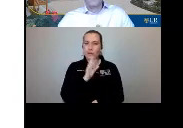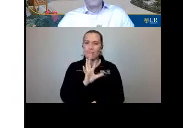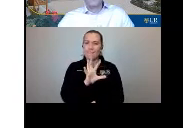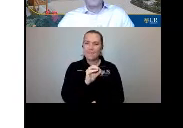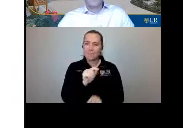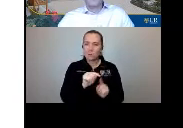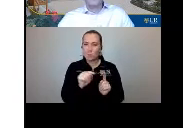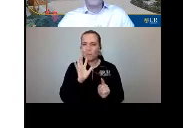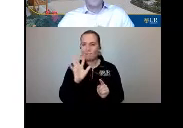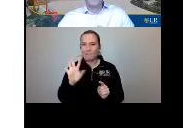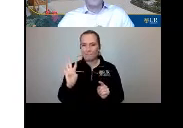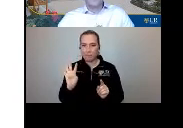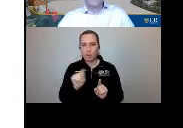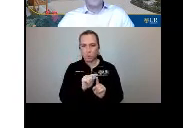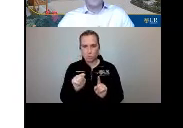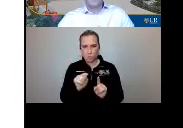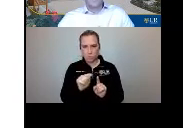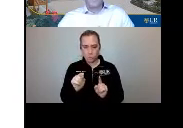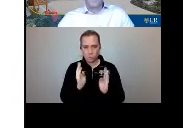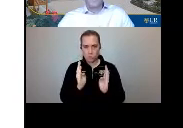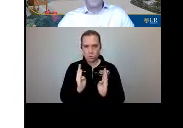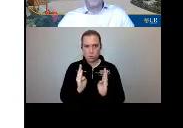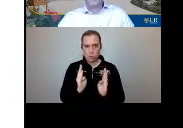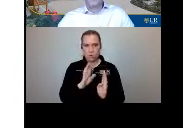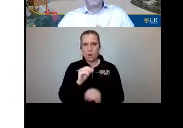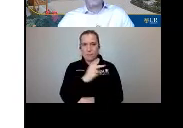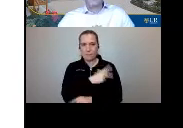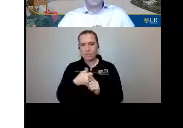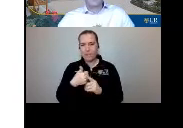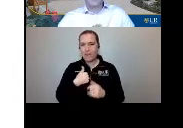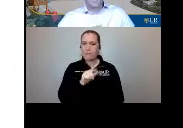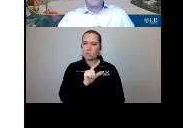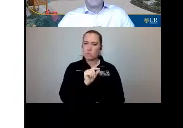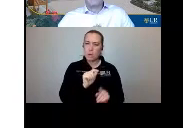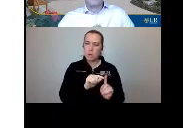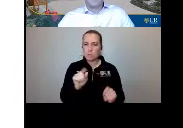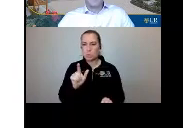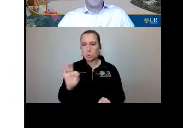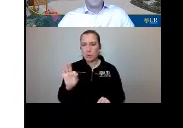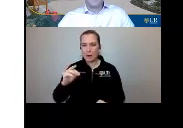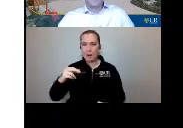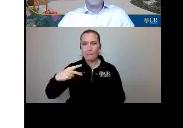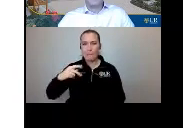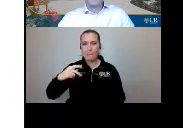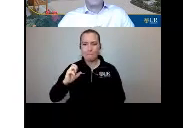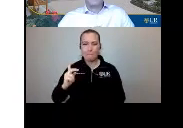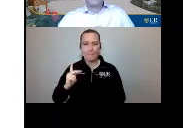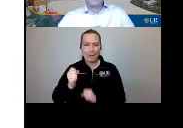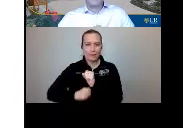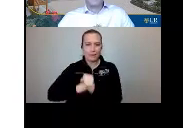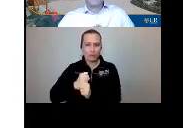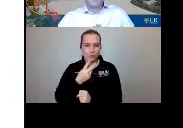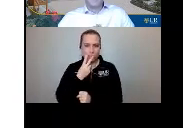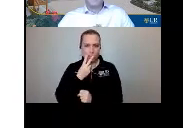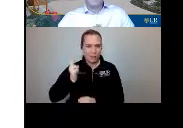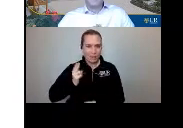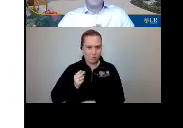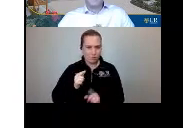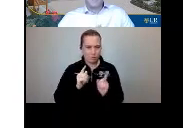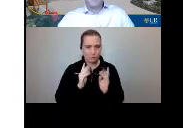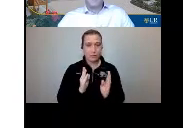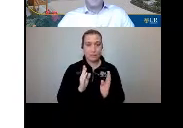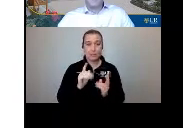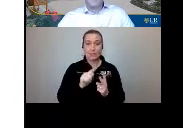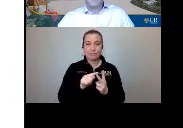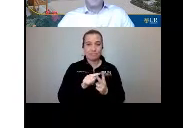age, and the patients who have between 20 and 29 years pack year smoking history. If they have